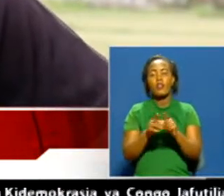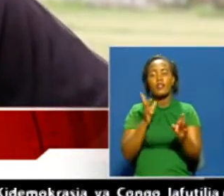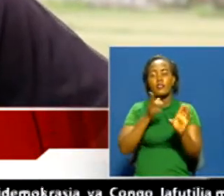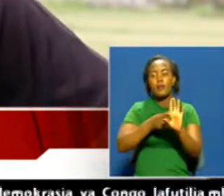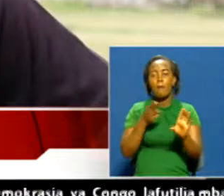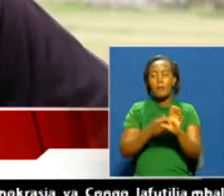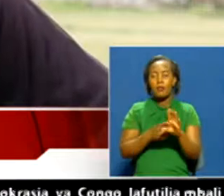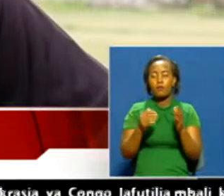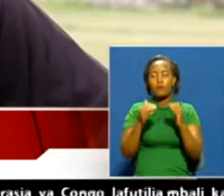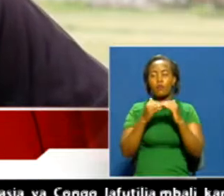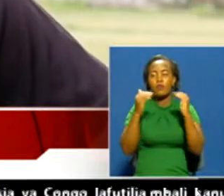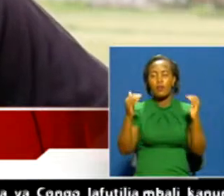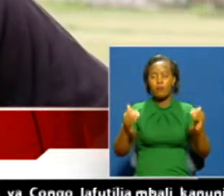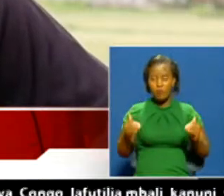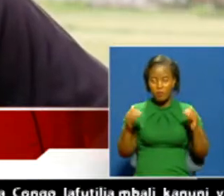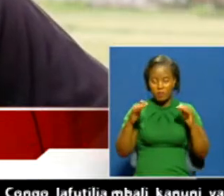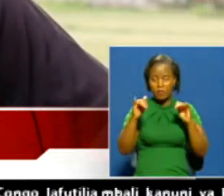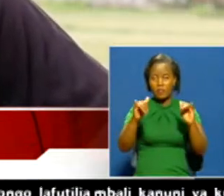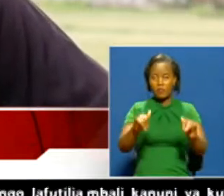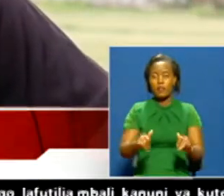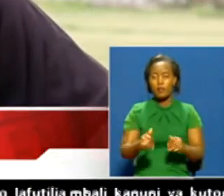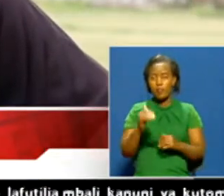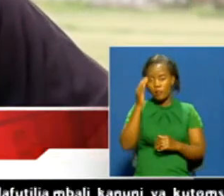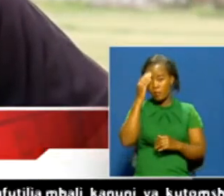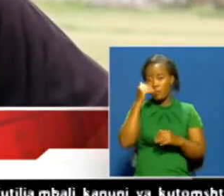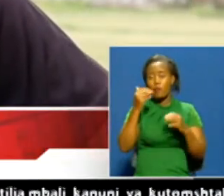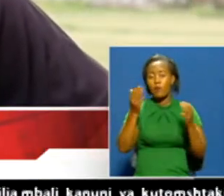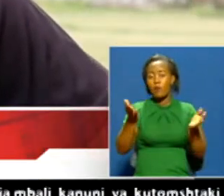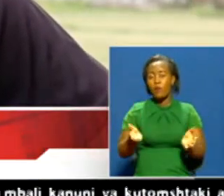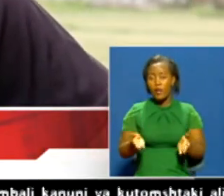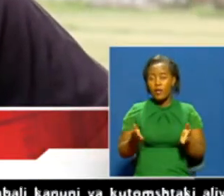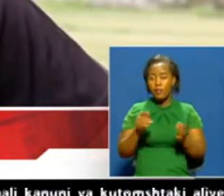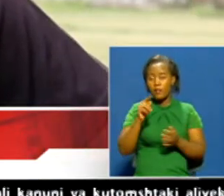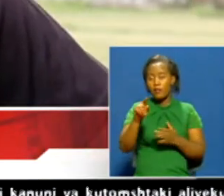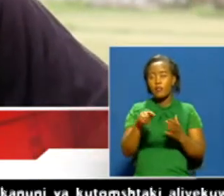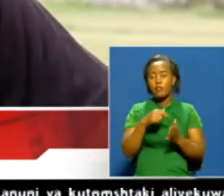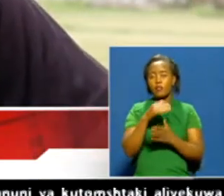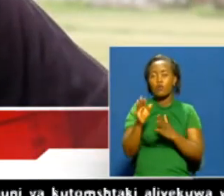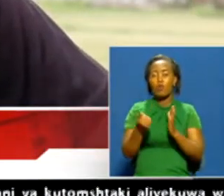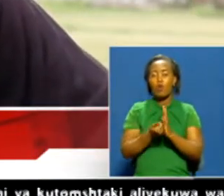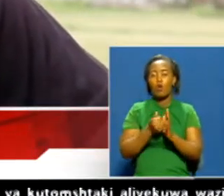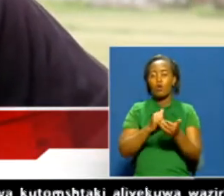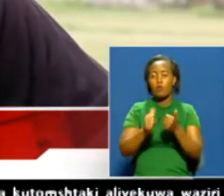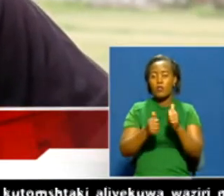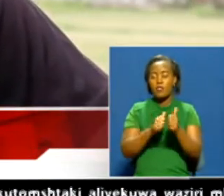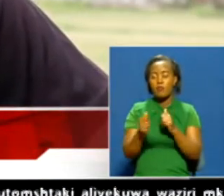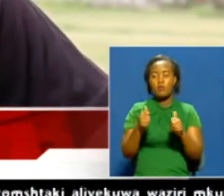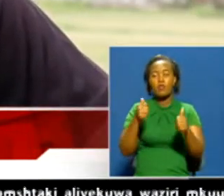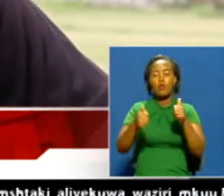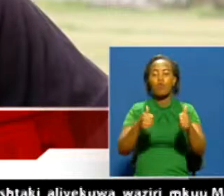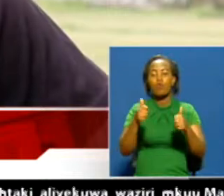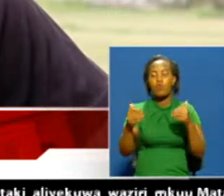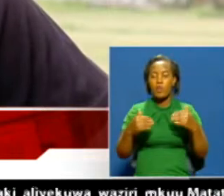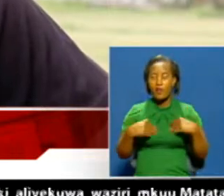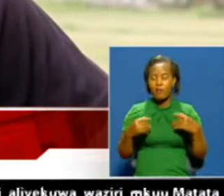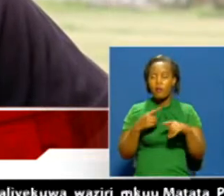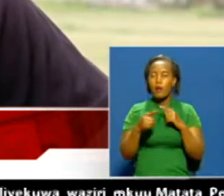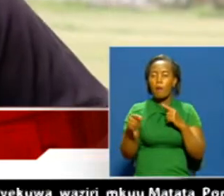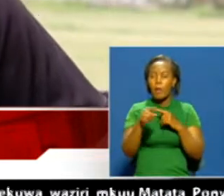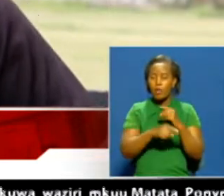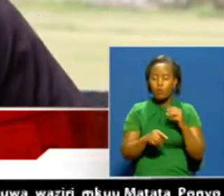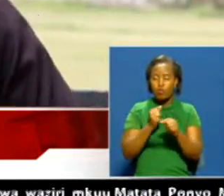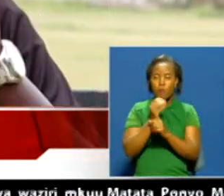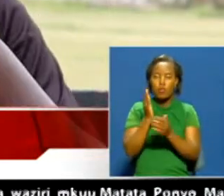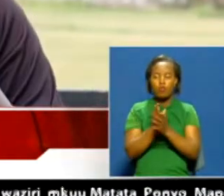level intact, because those are great games. We know these are tough matches, but we are going to control the